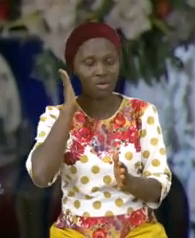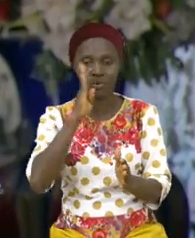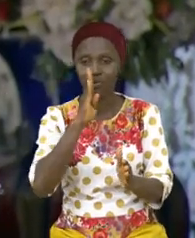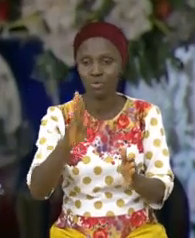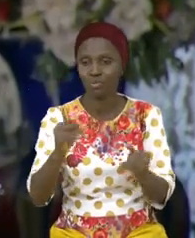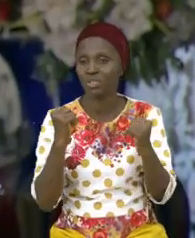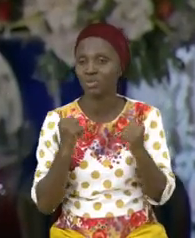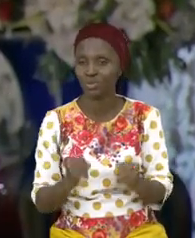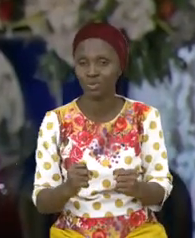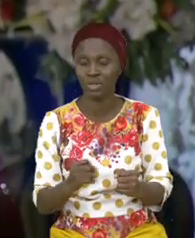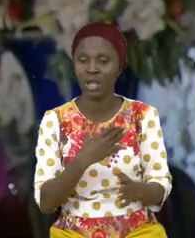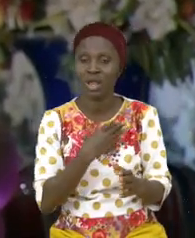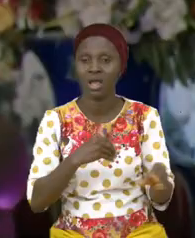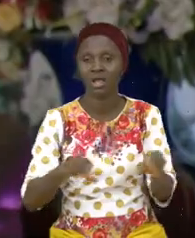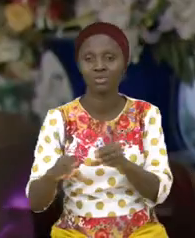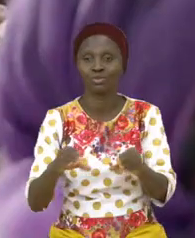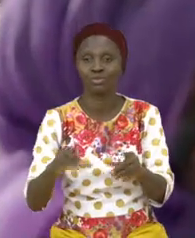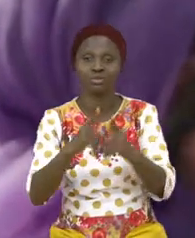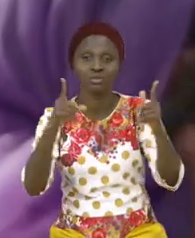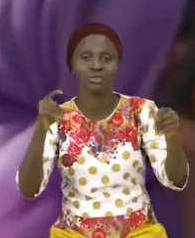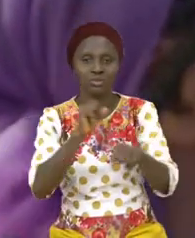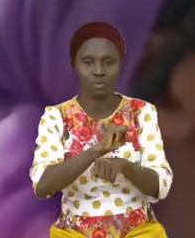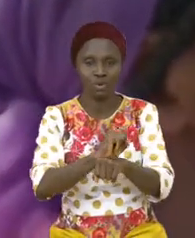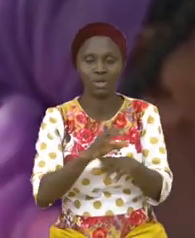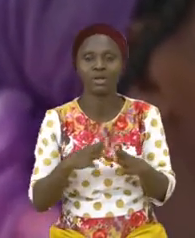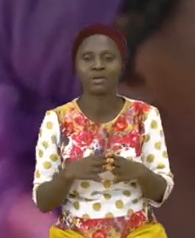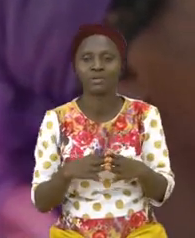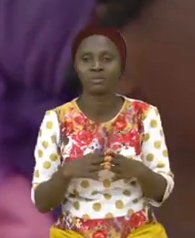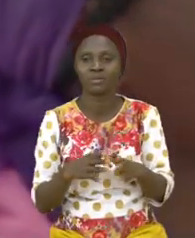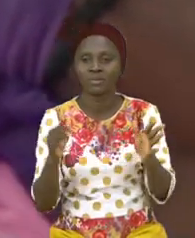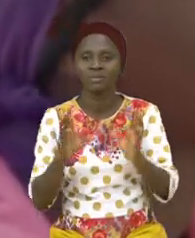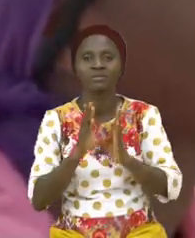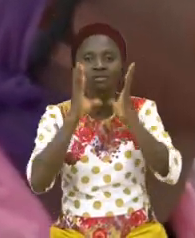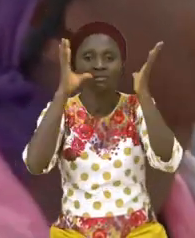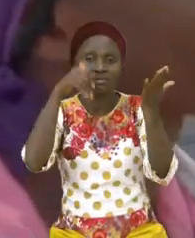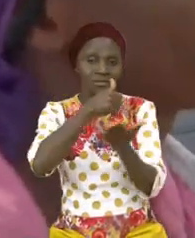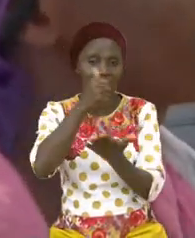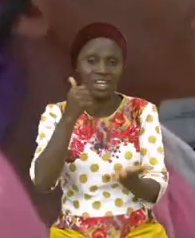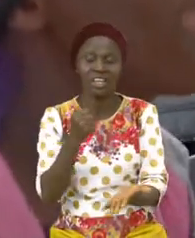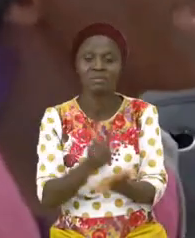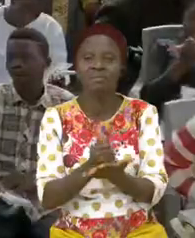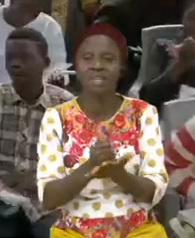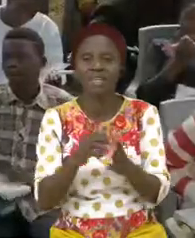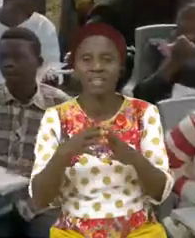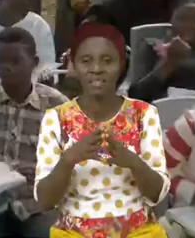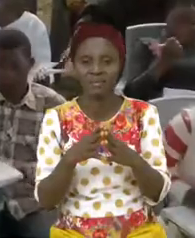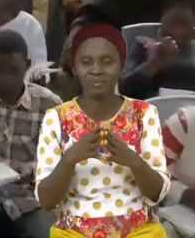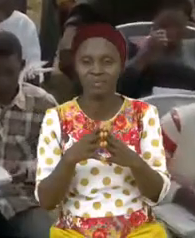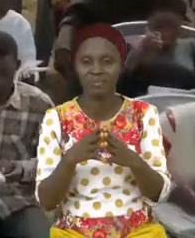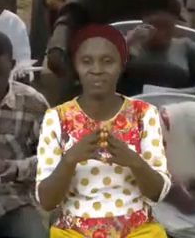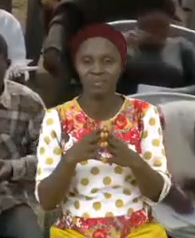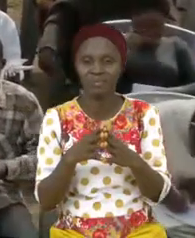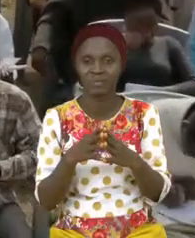stronger and do exploits. That amen did not come very well. Yeah.